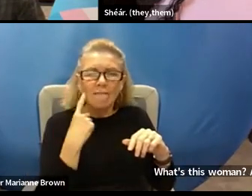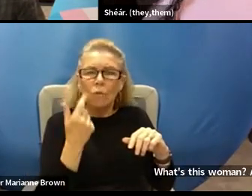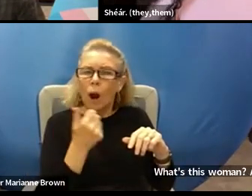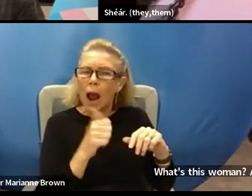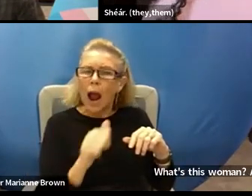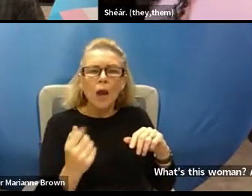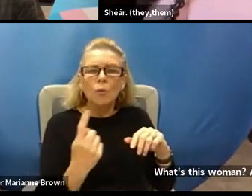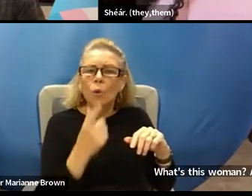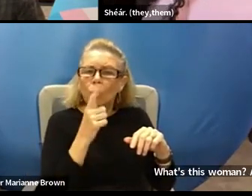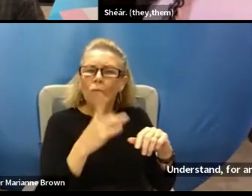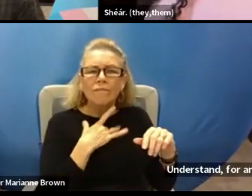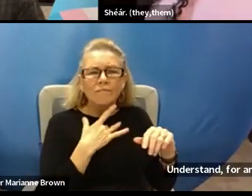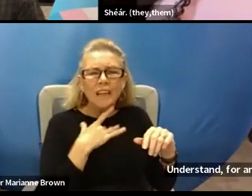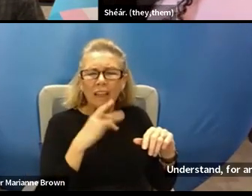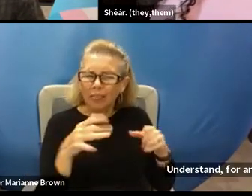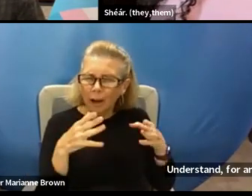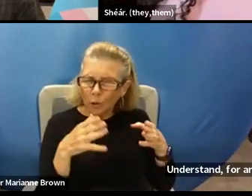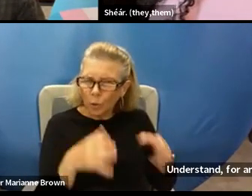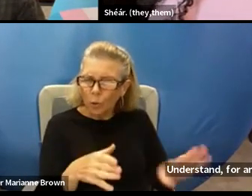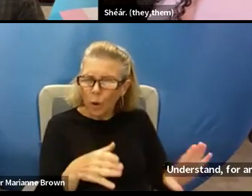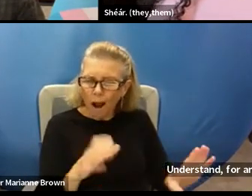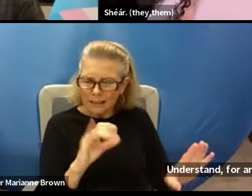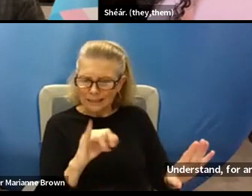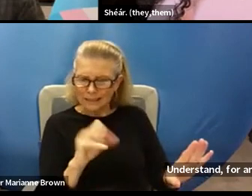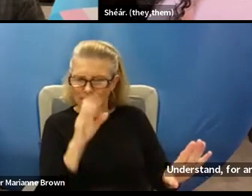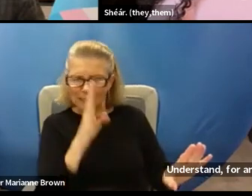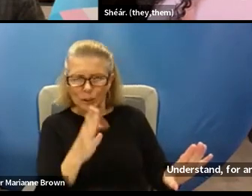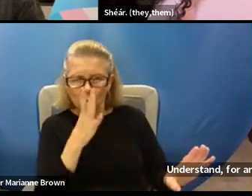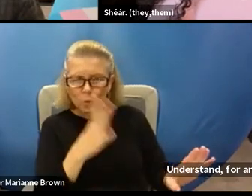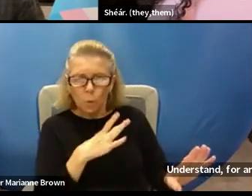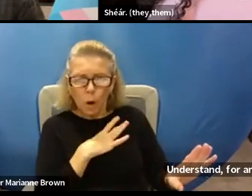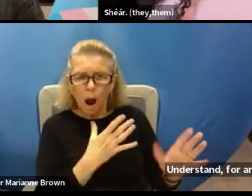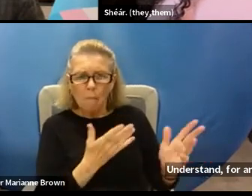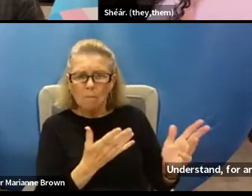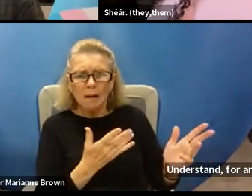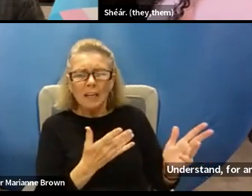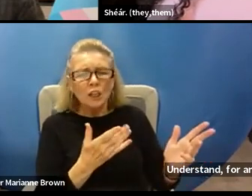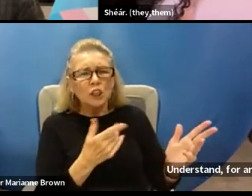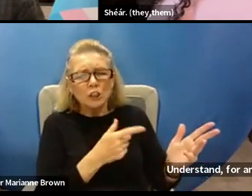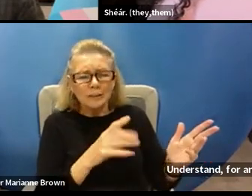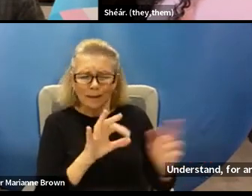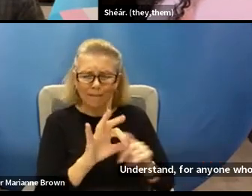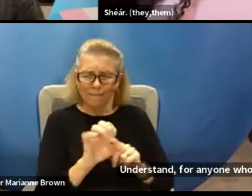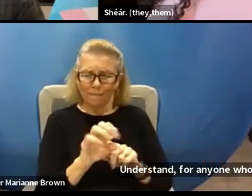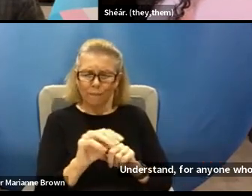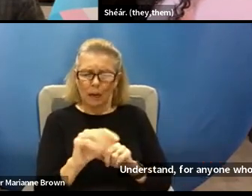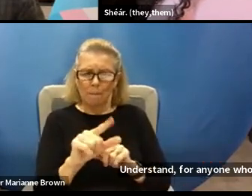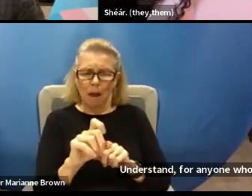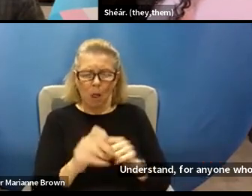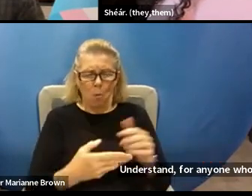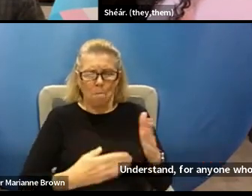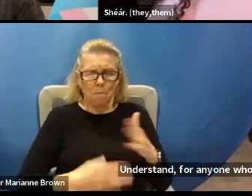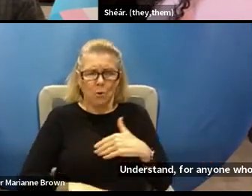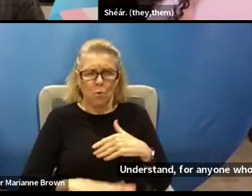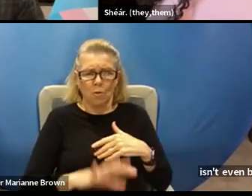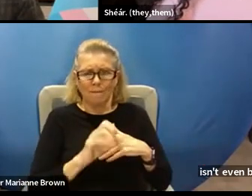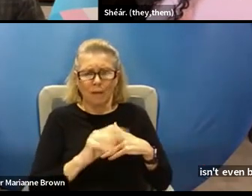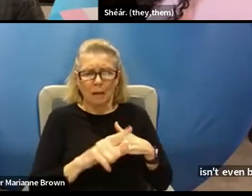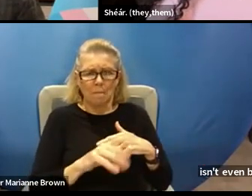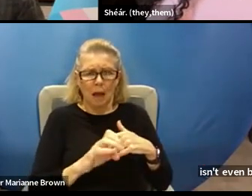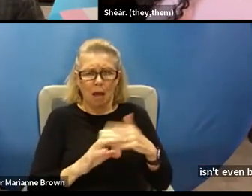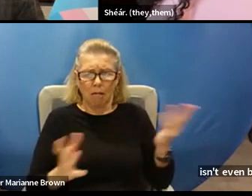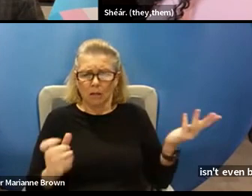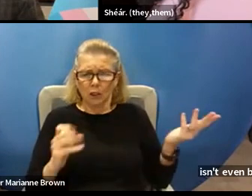anyone who feels that way, a cis woman isn't even born a woman, she's born a female. So me